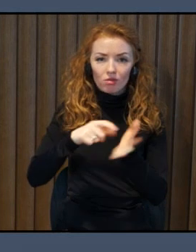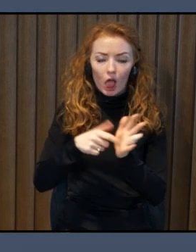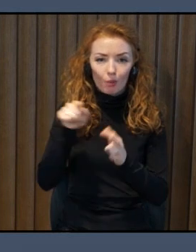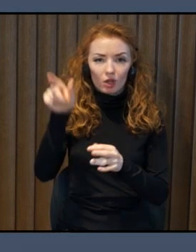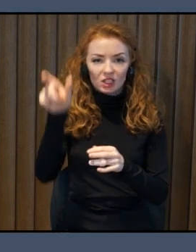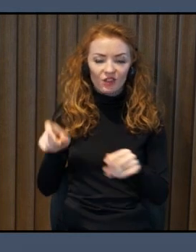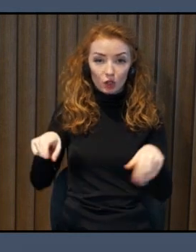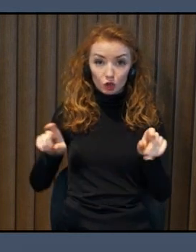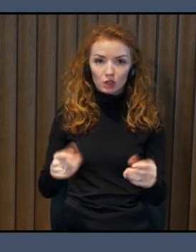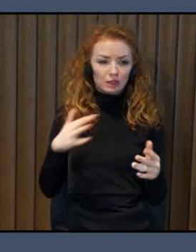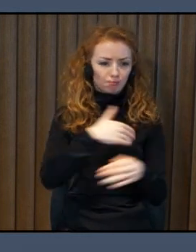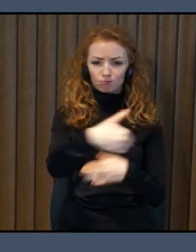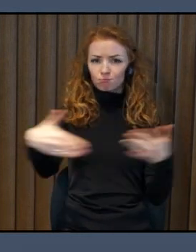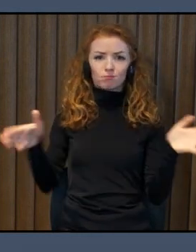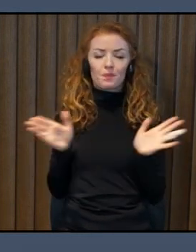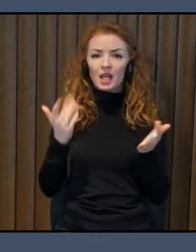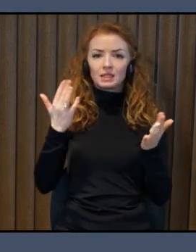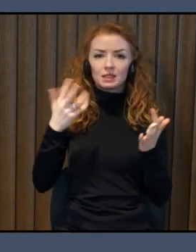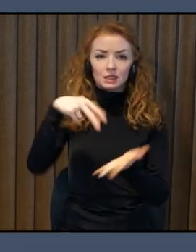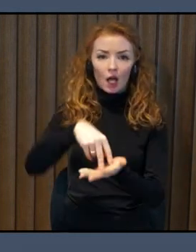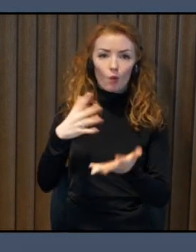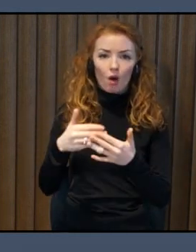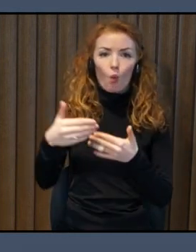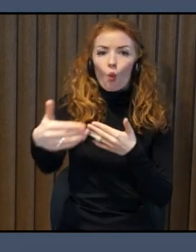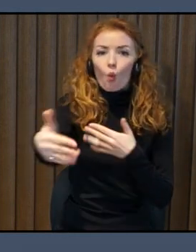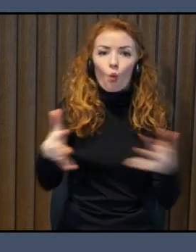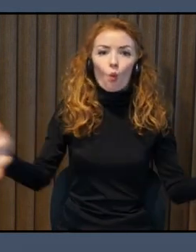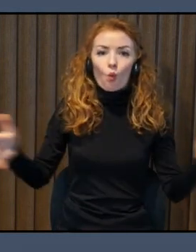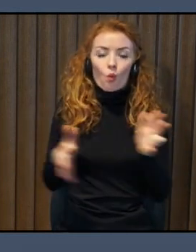trying to understand how much space is taken when a